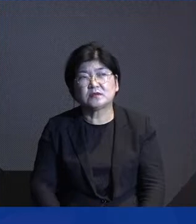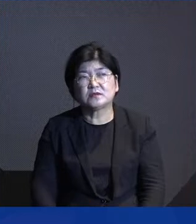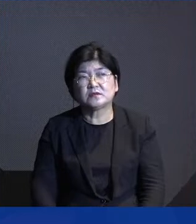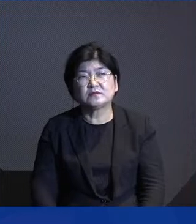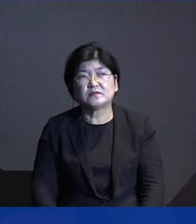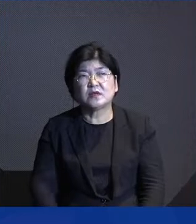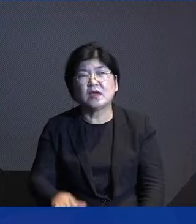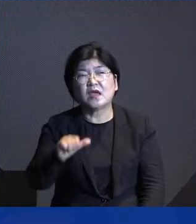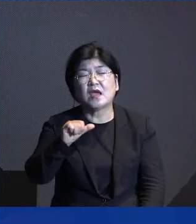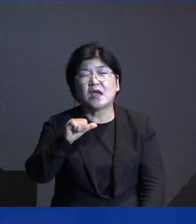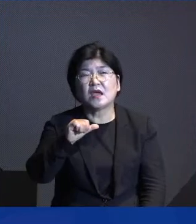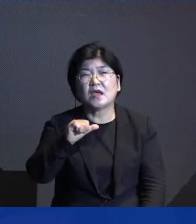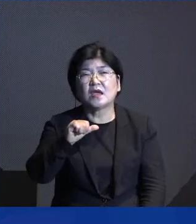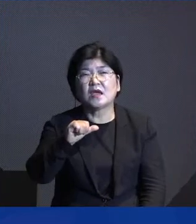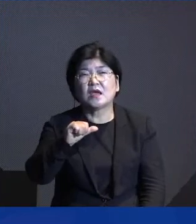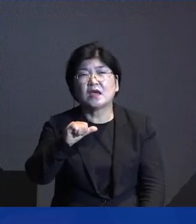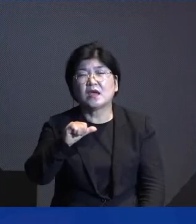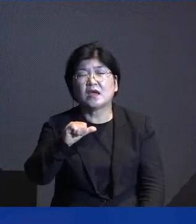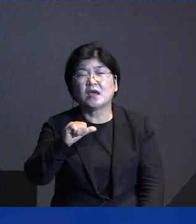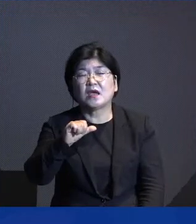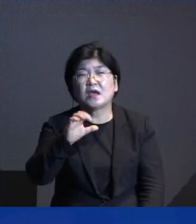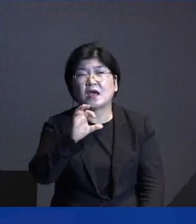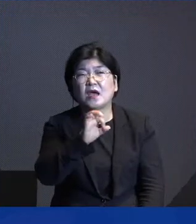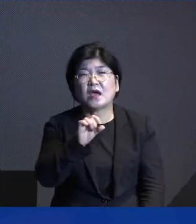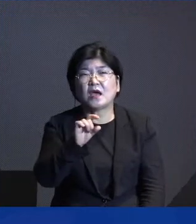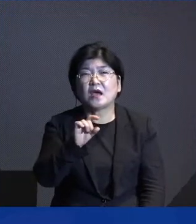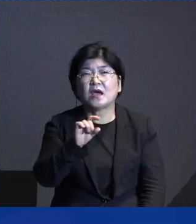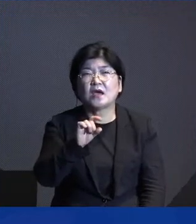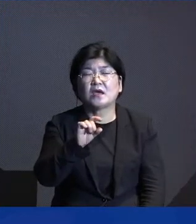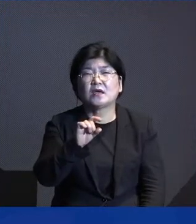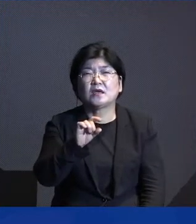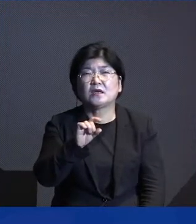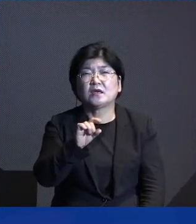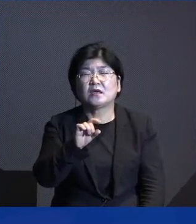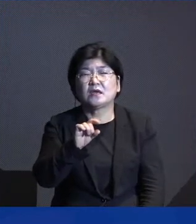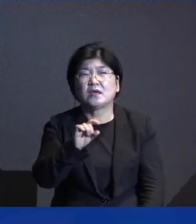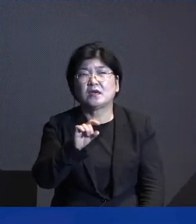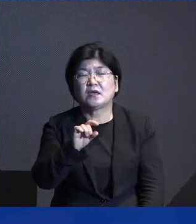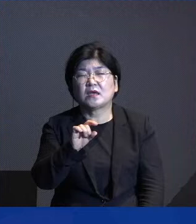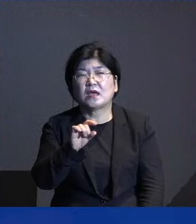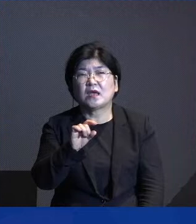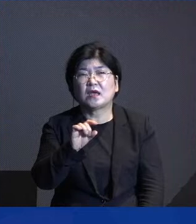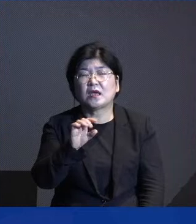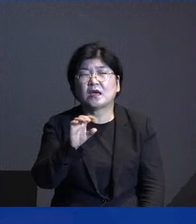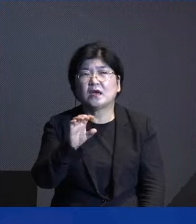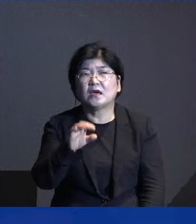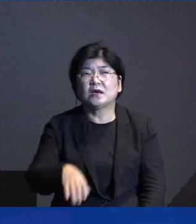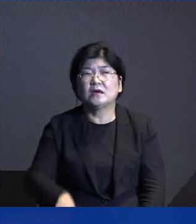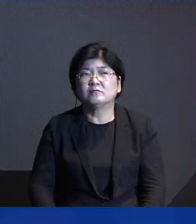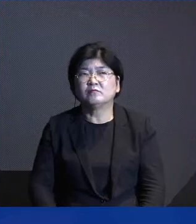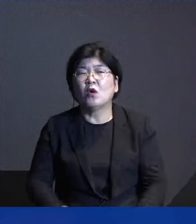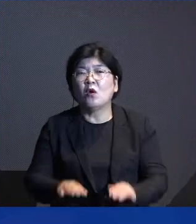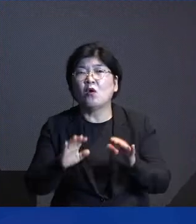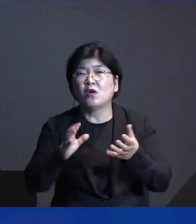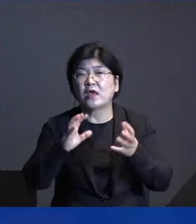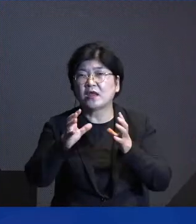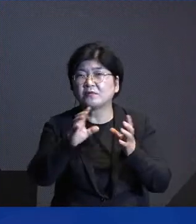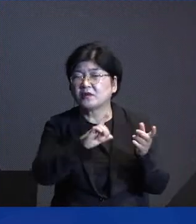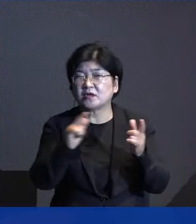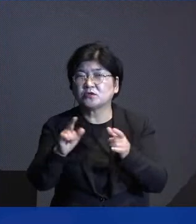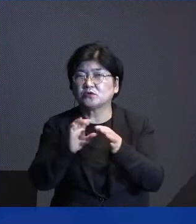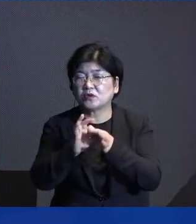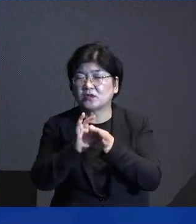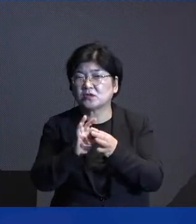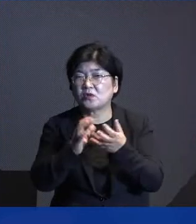a reality. So what do we have in line ahead of us? We need a person-centered dementia care. We need